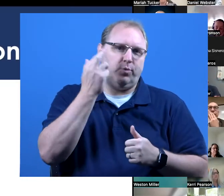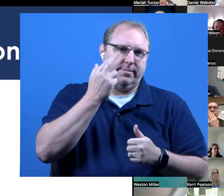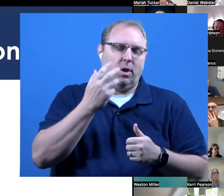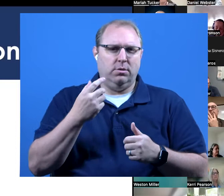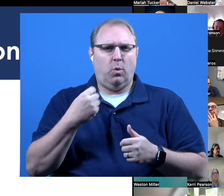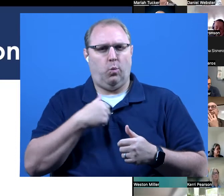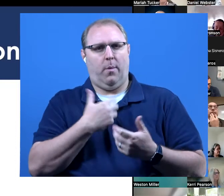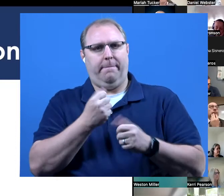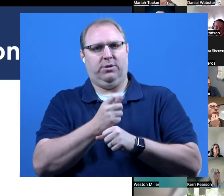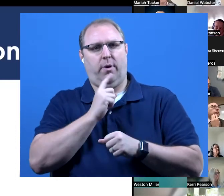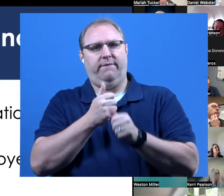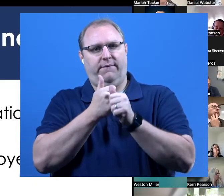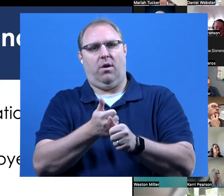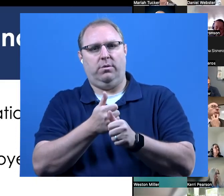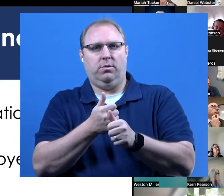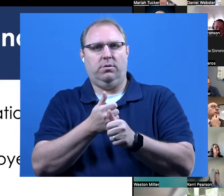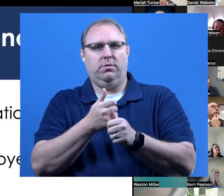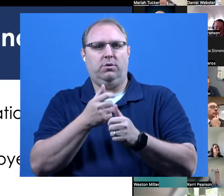So